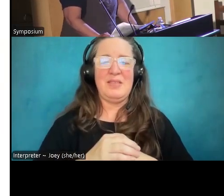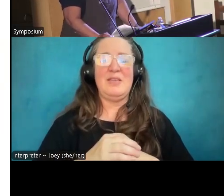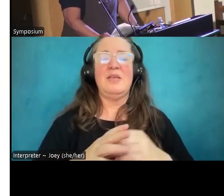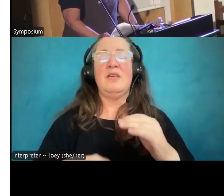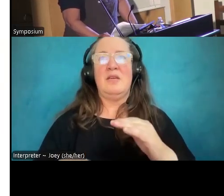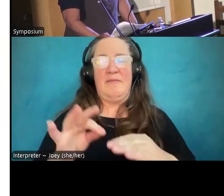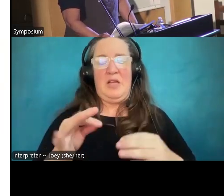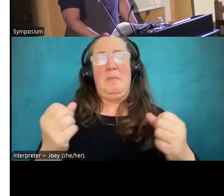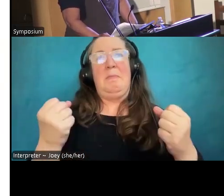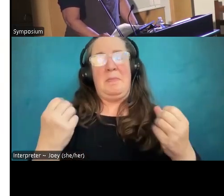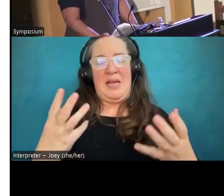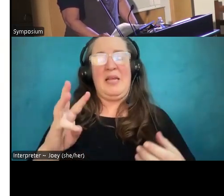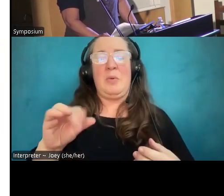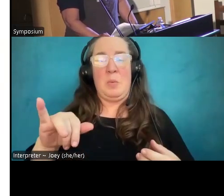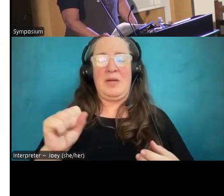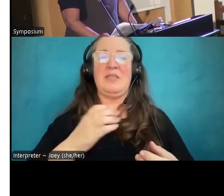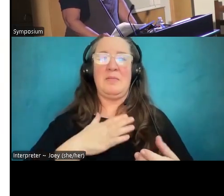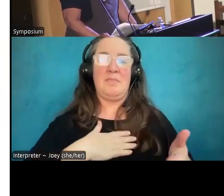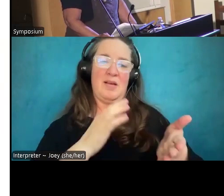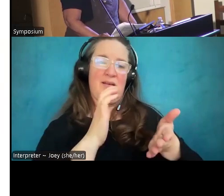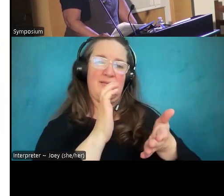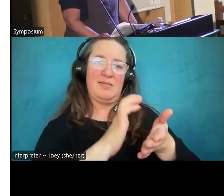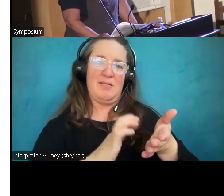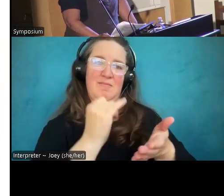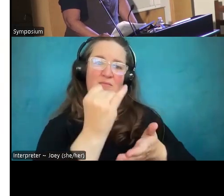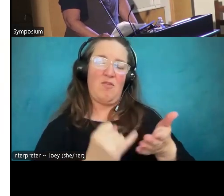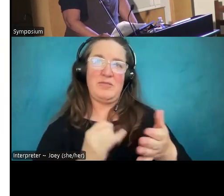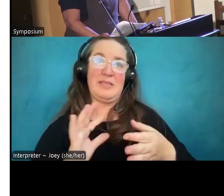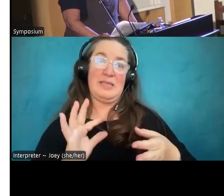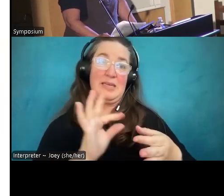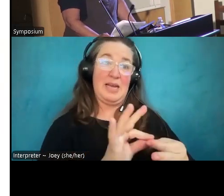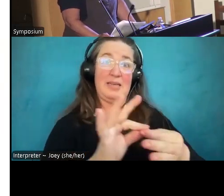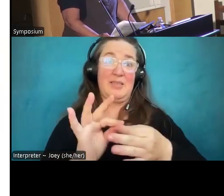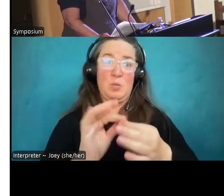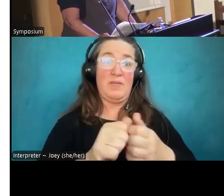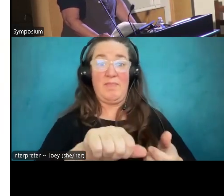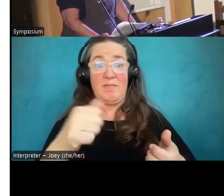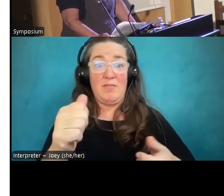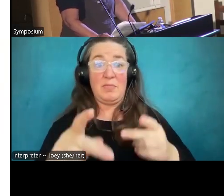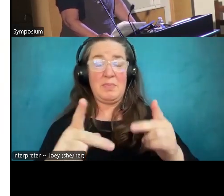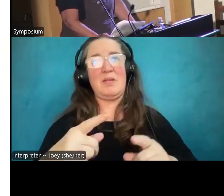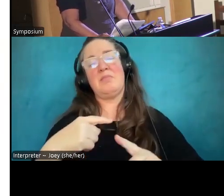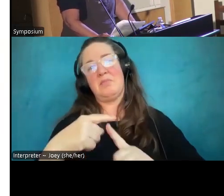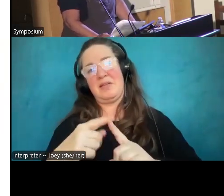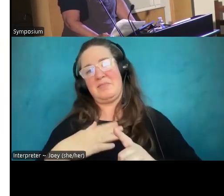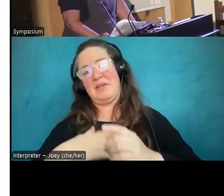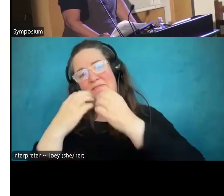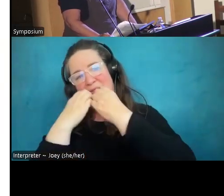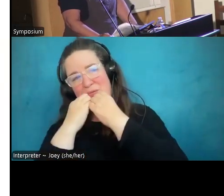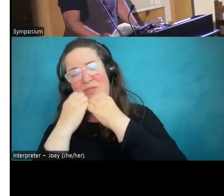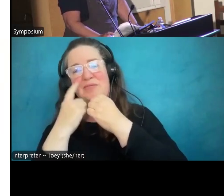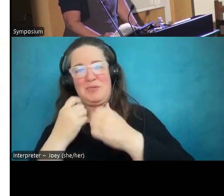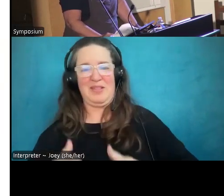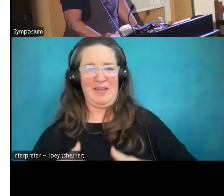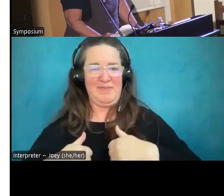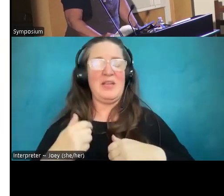dot art has connected me to others and to the things I value in life. I can't get out and enjoy the outdoors the way I used to, but when I'm